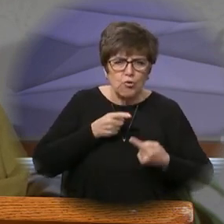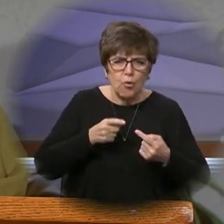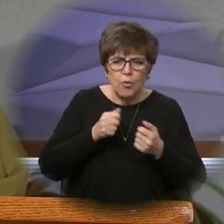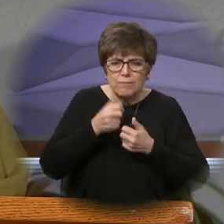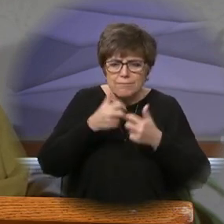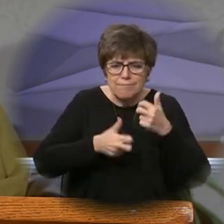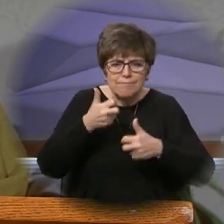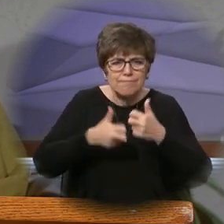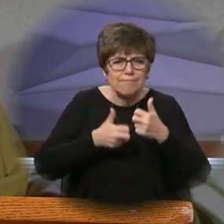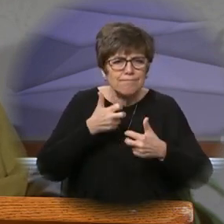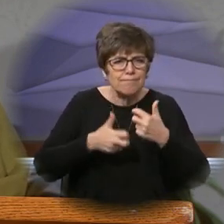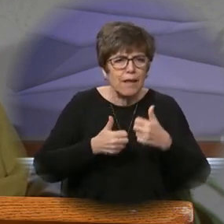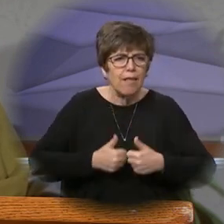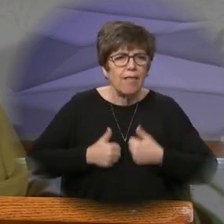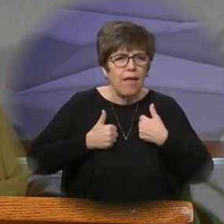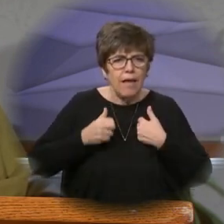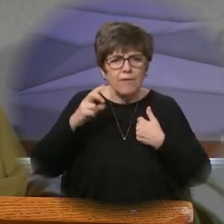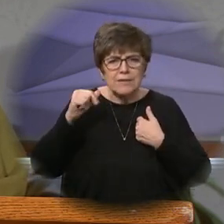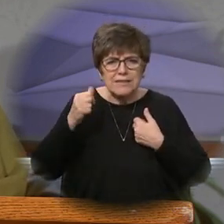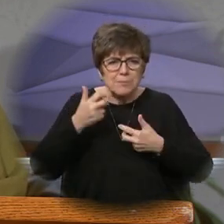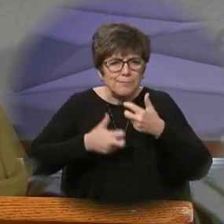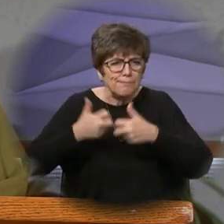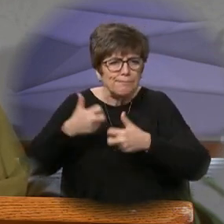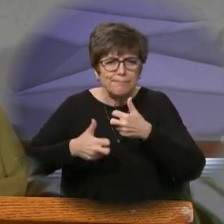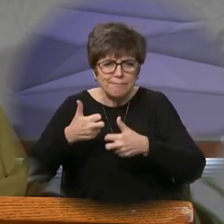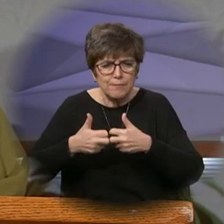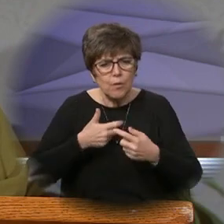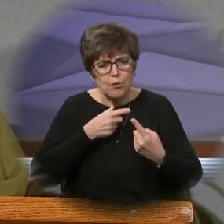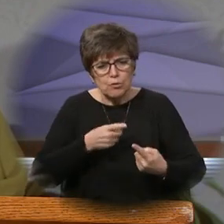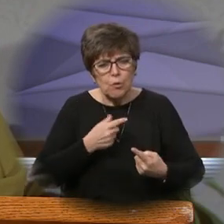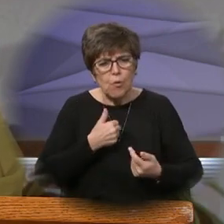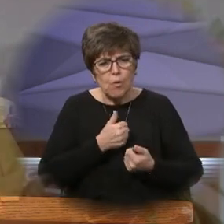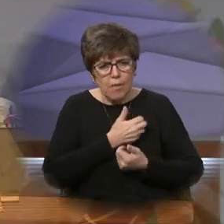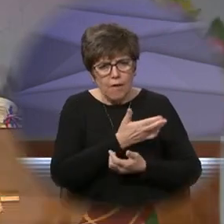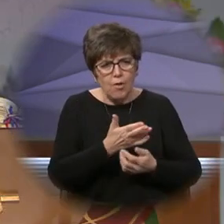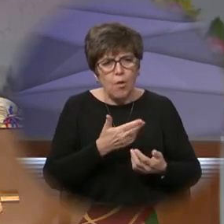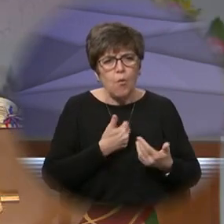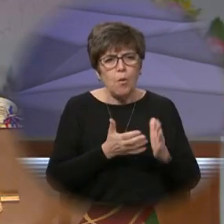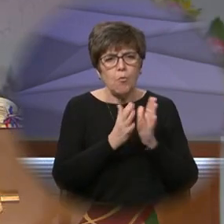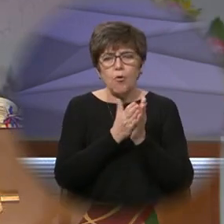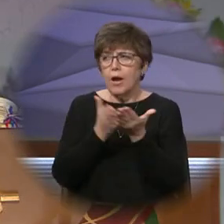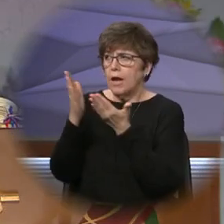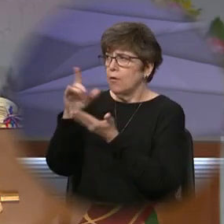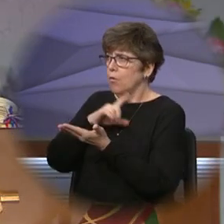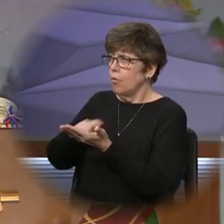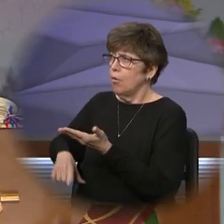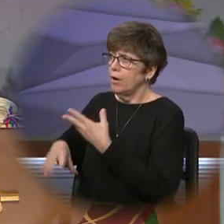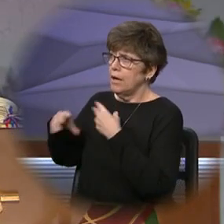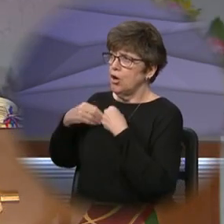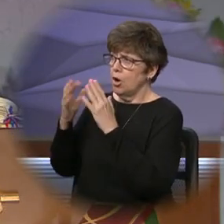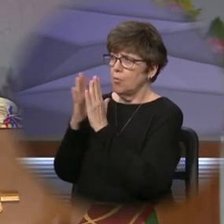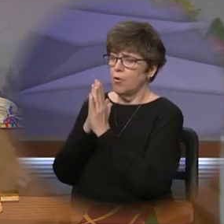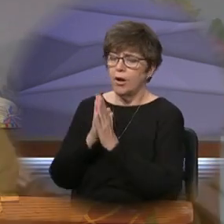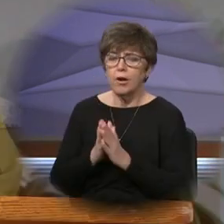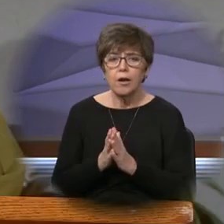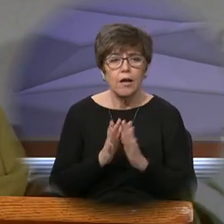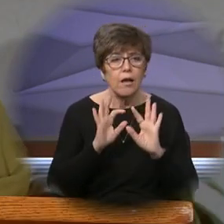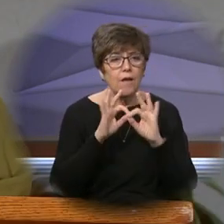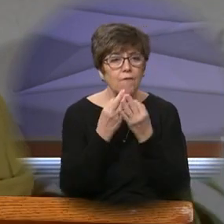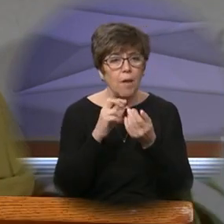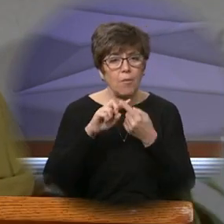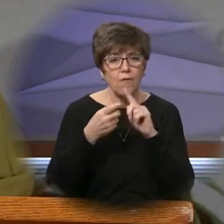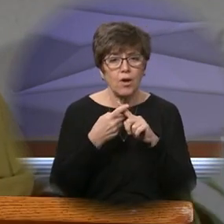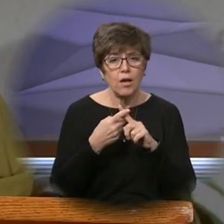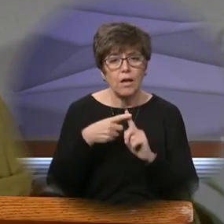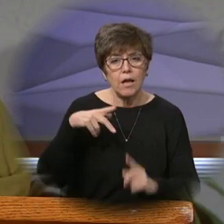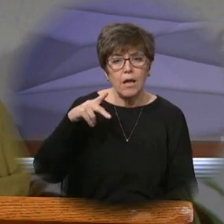with difficulties and disabilities of life. We pray to the Lord. Lord, hear our prayer. That the family and